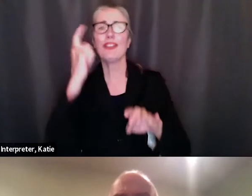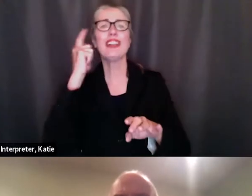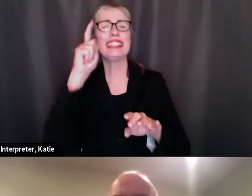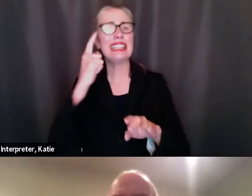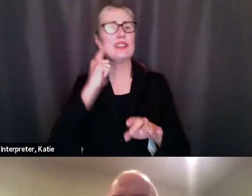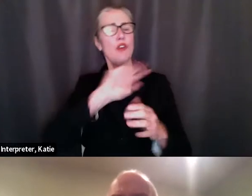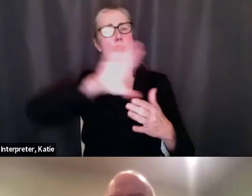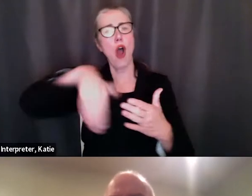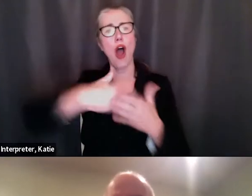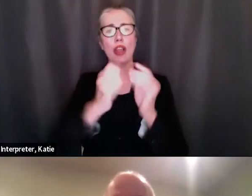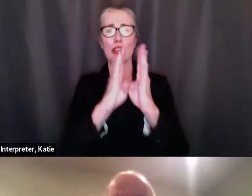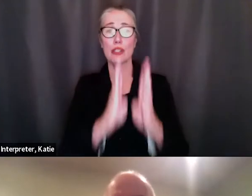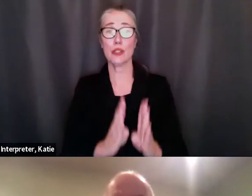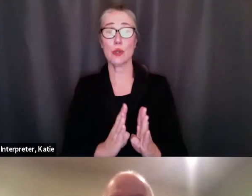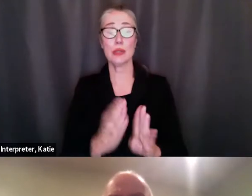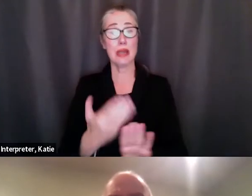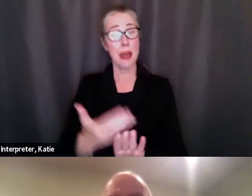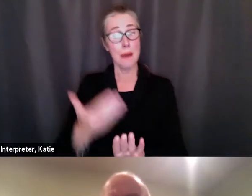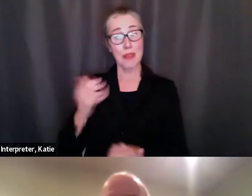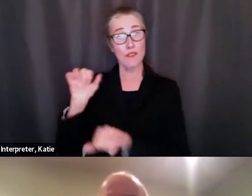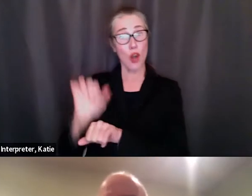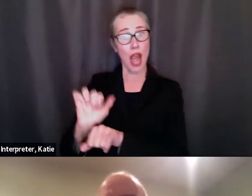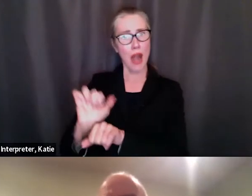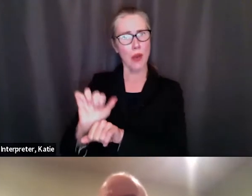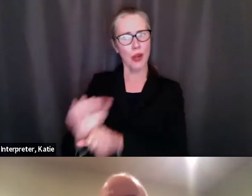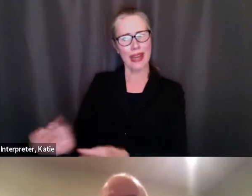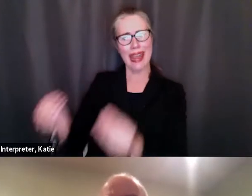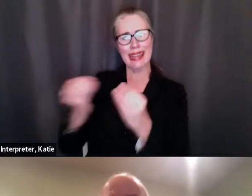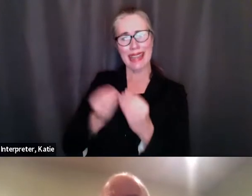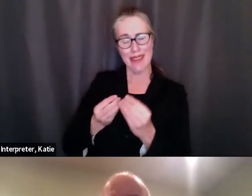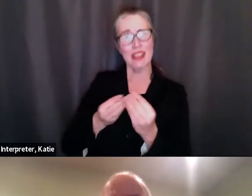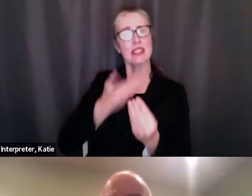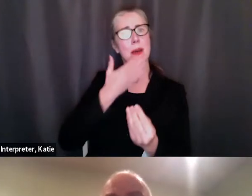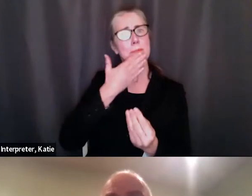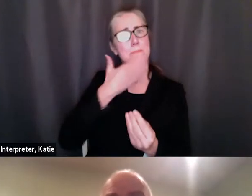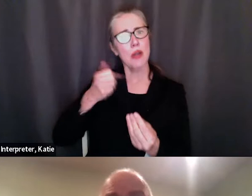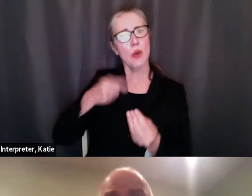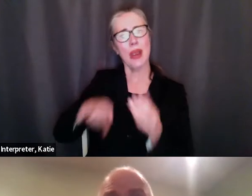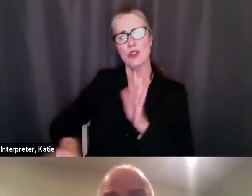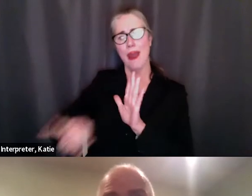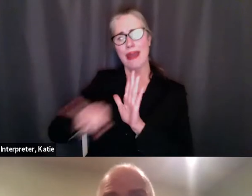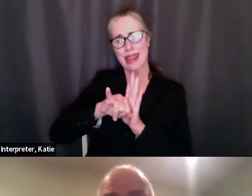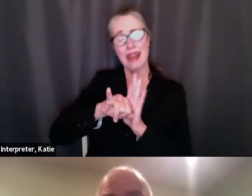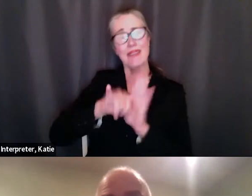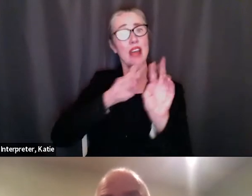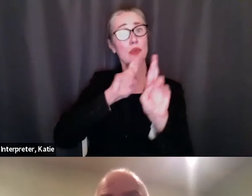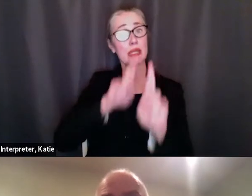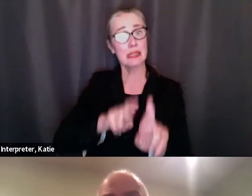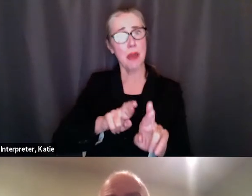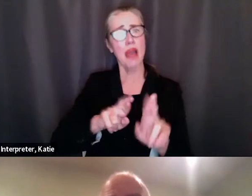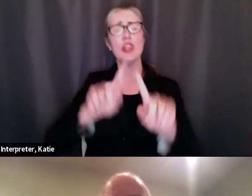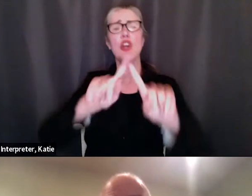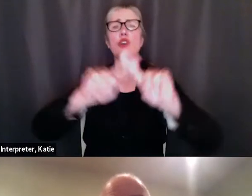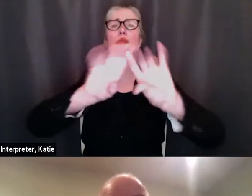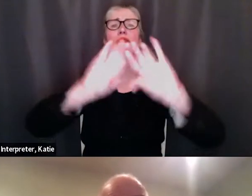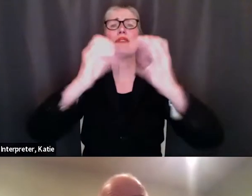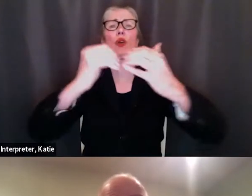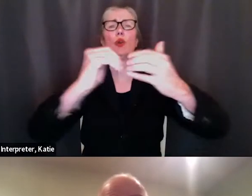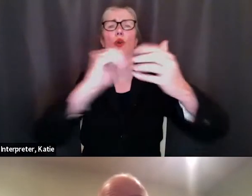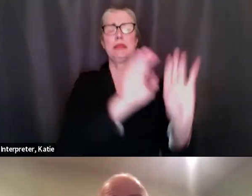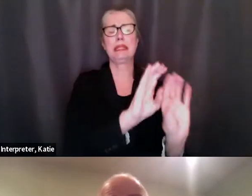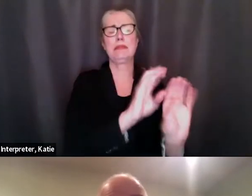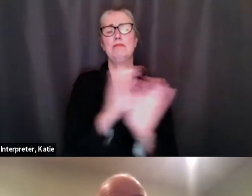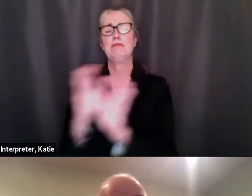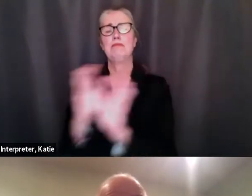important outcome of our previous work was the importance of identifying and responding to the needs of our significant subgroups typically our